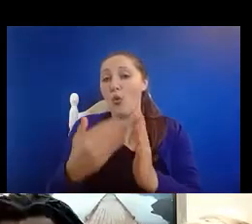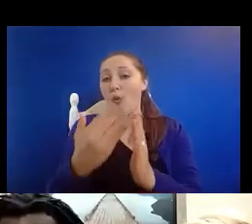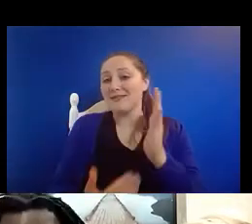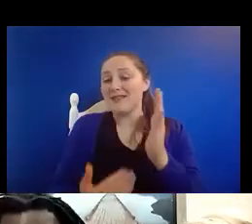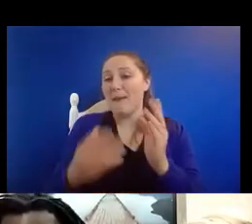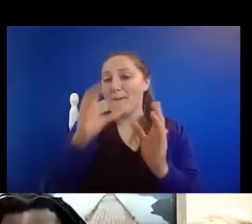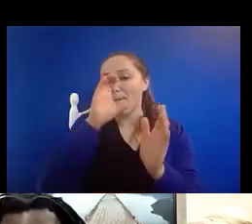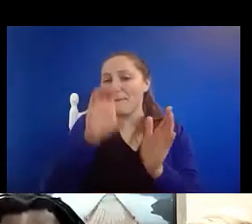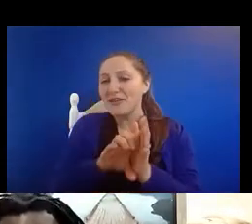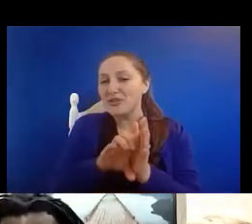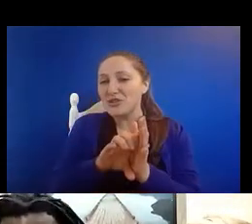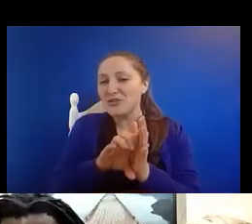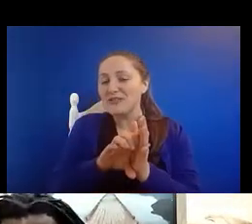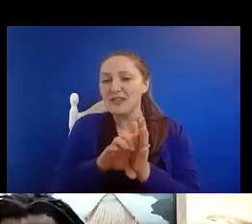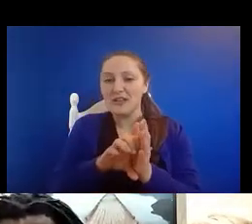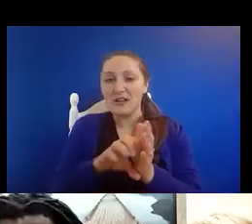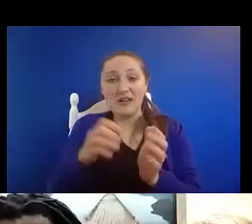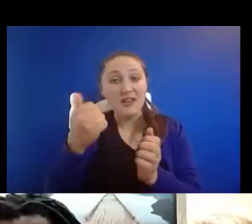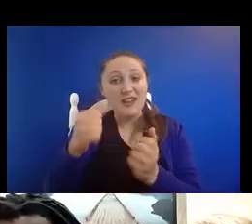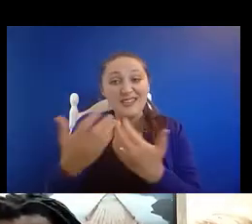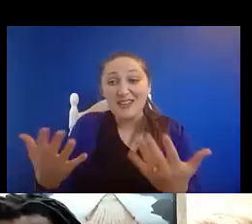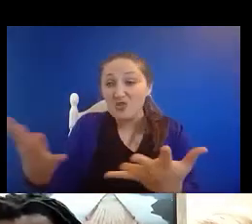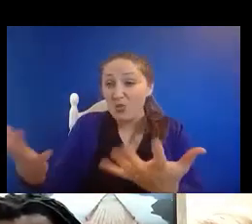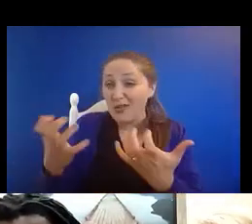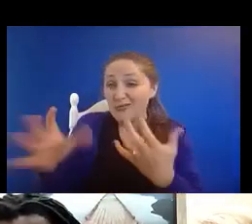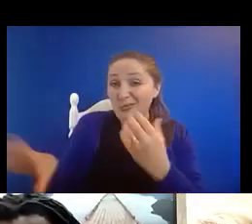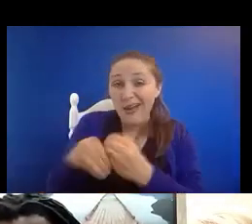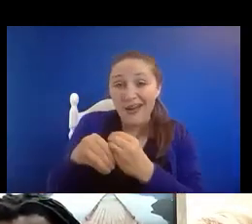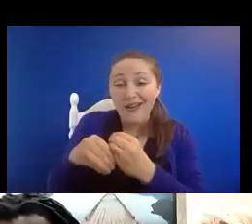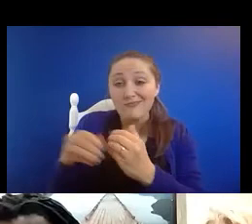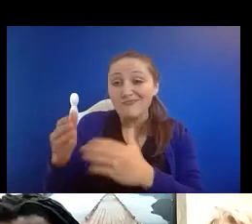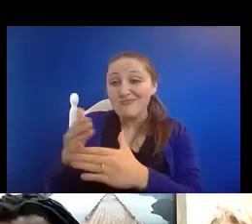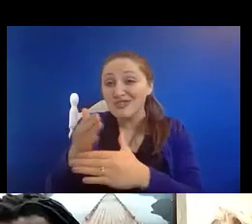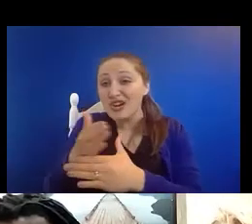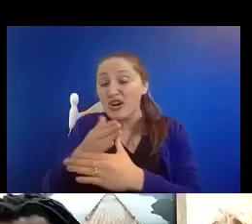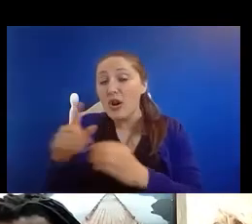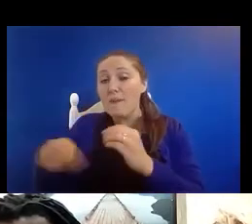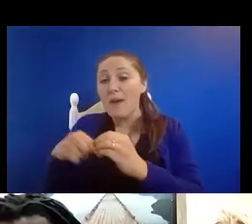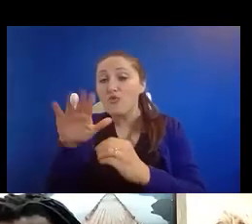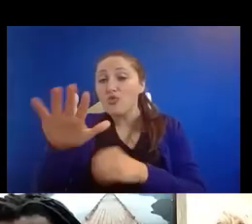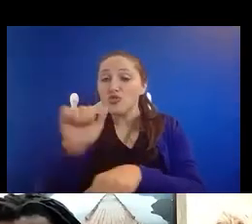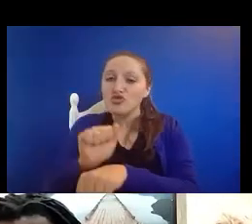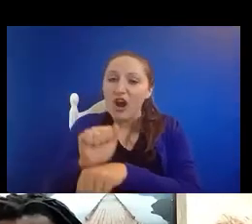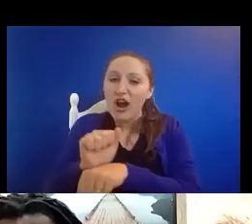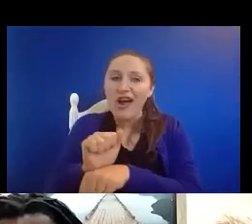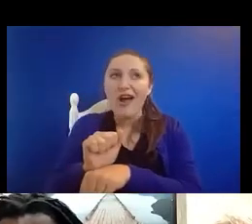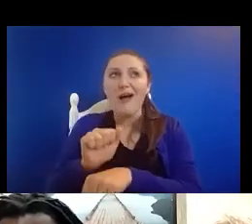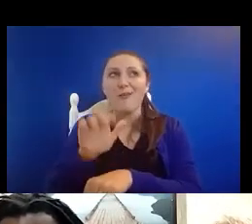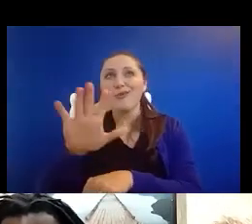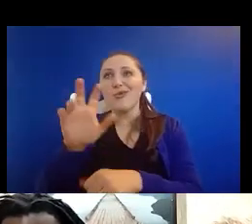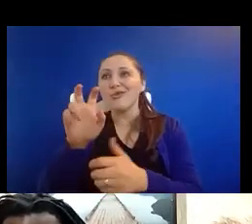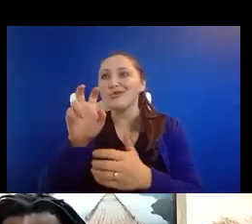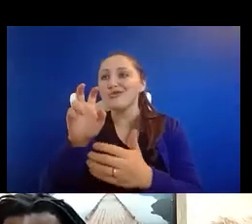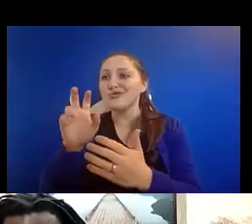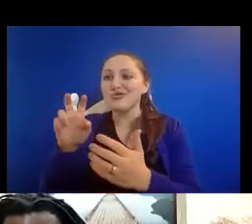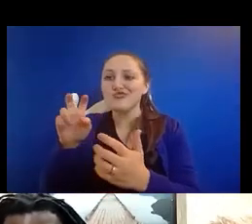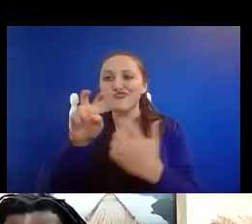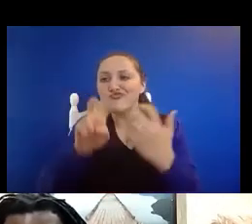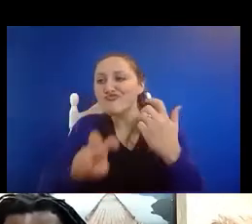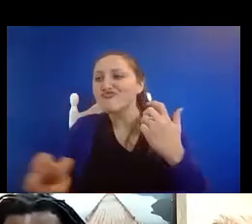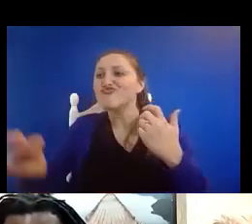you, is there anything else that you'd like to share about your job or your journey to employment?